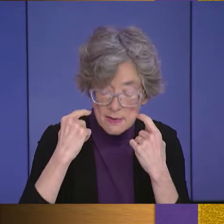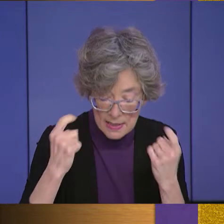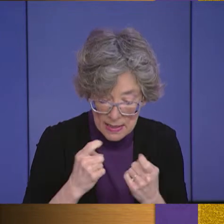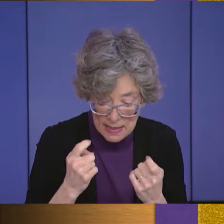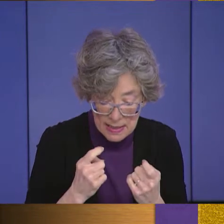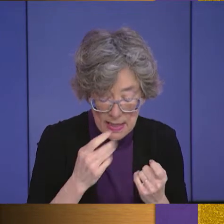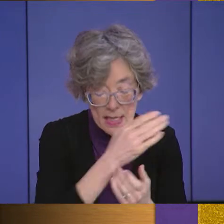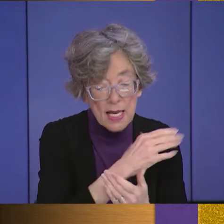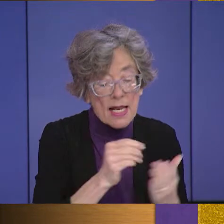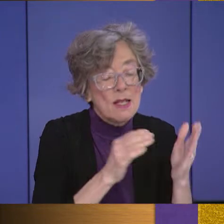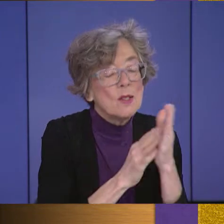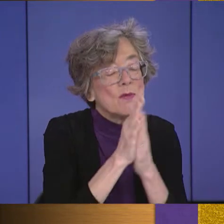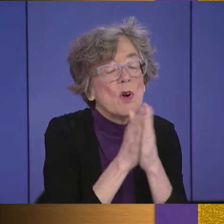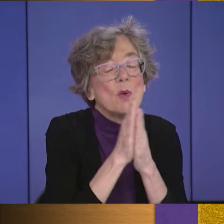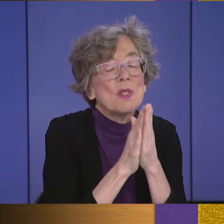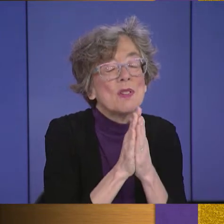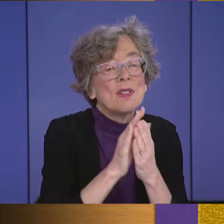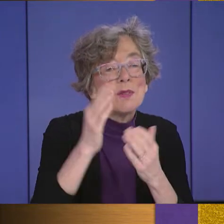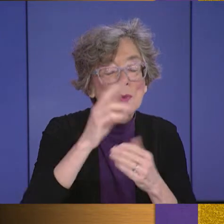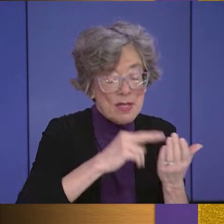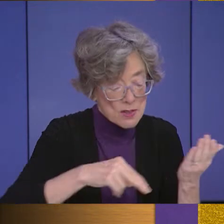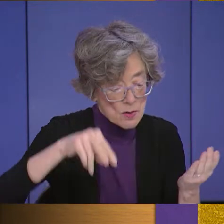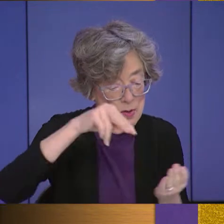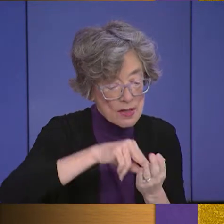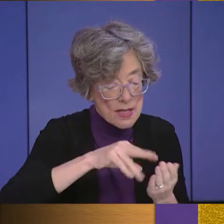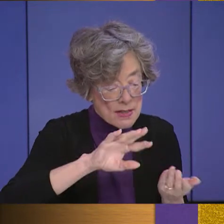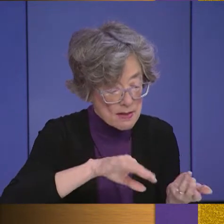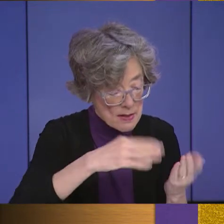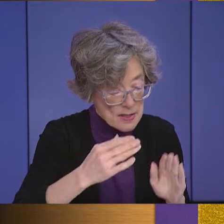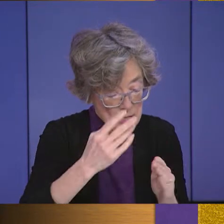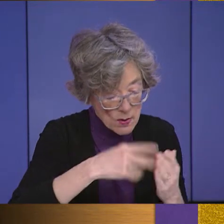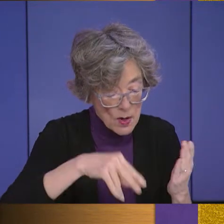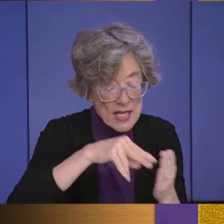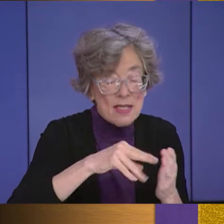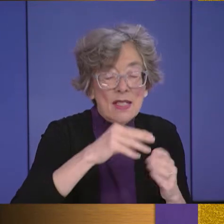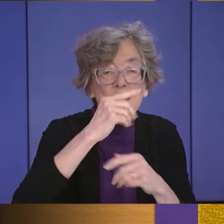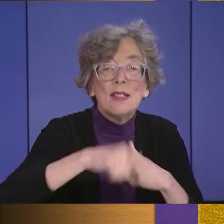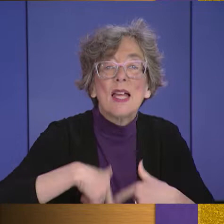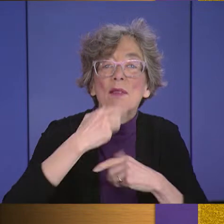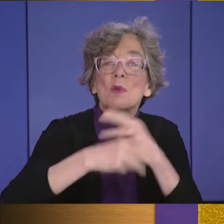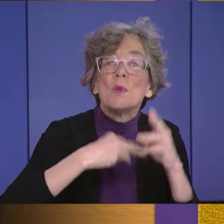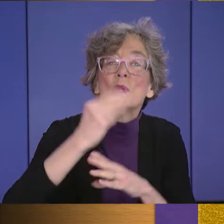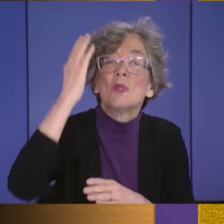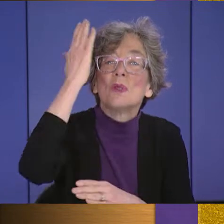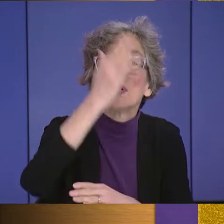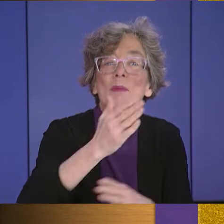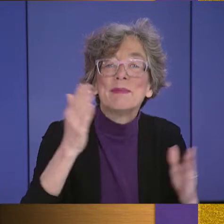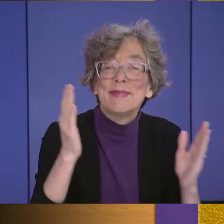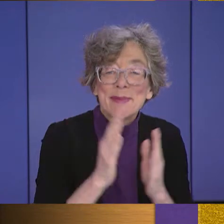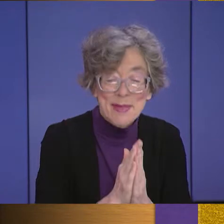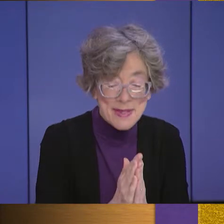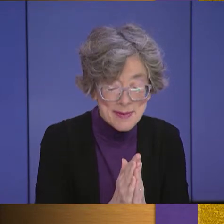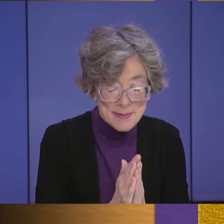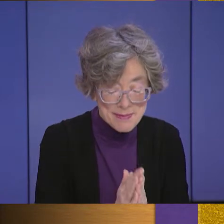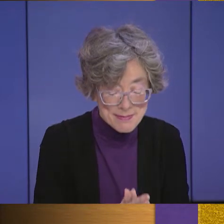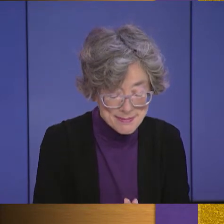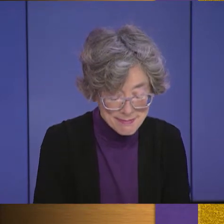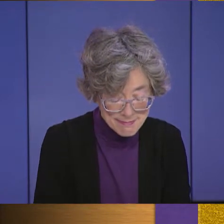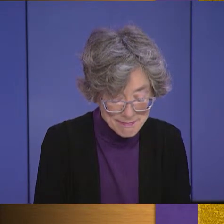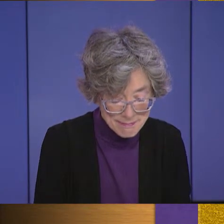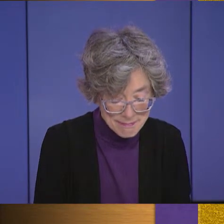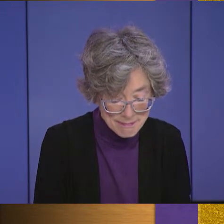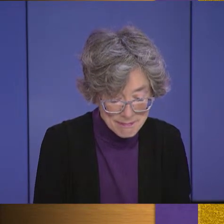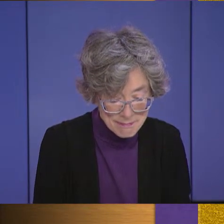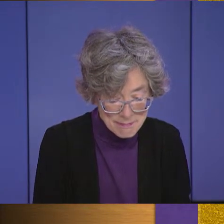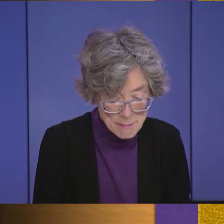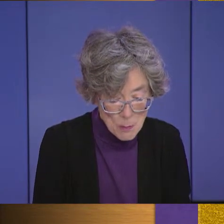of sins, and I look forward to the resurrection of the dead and the life of the world to come. Amen. We now